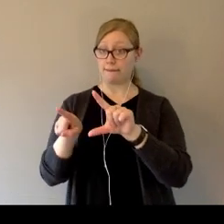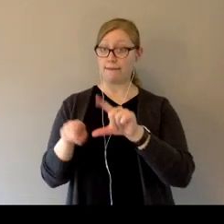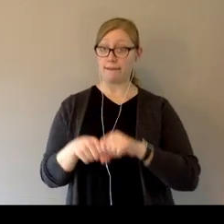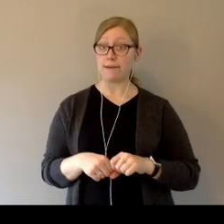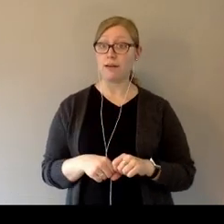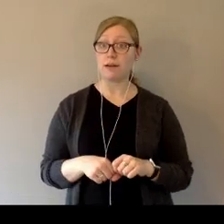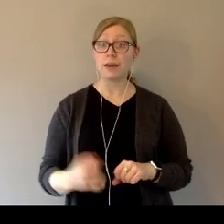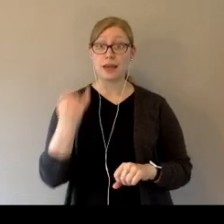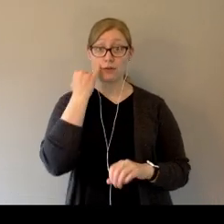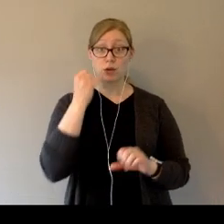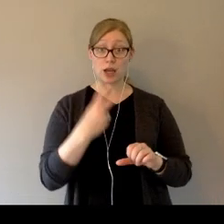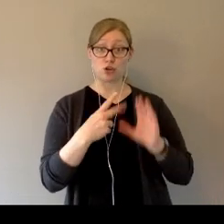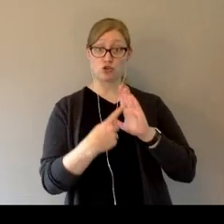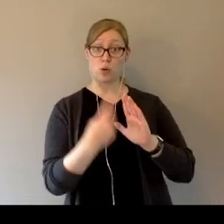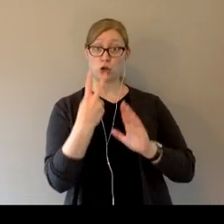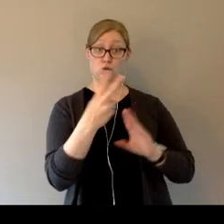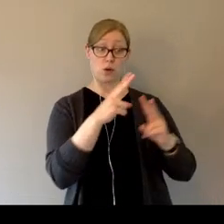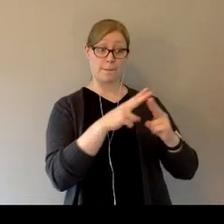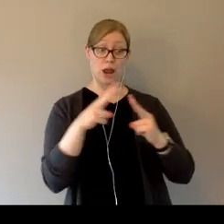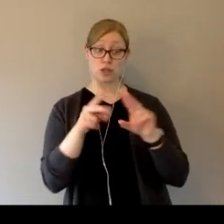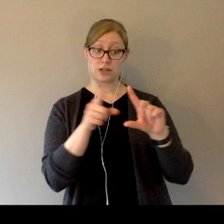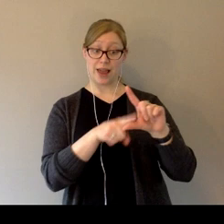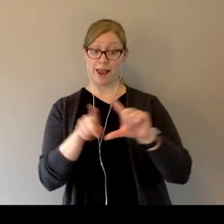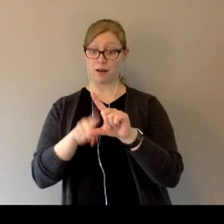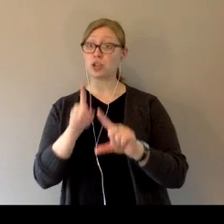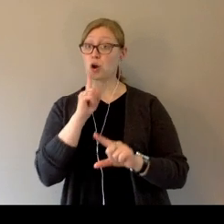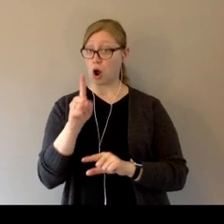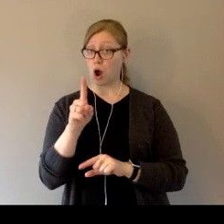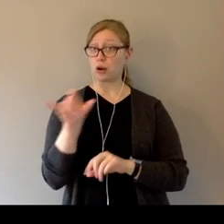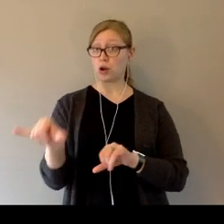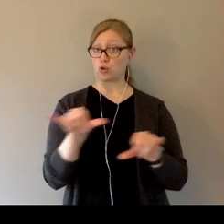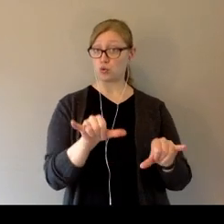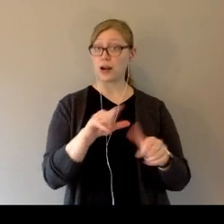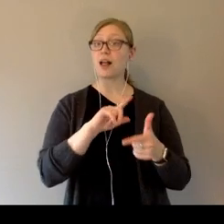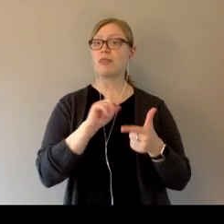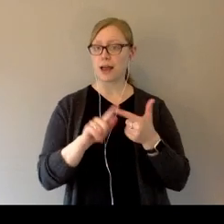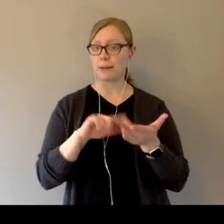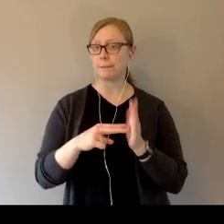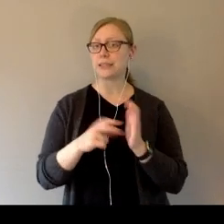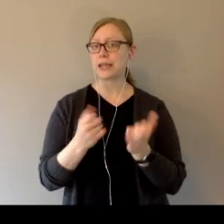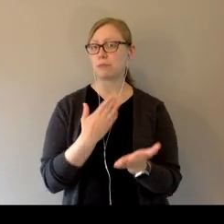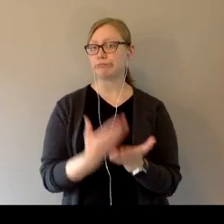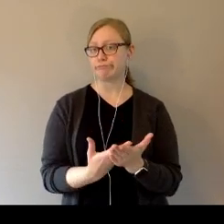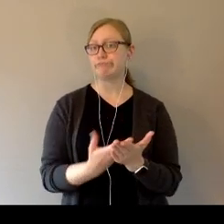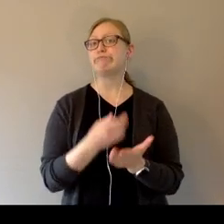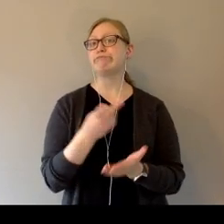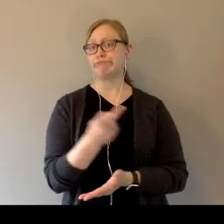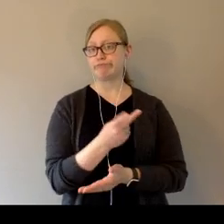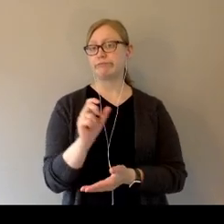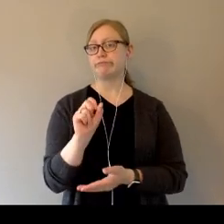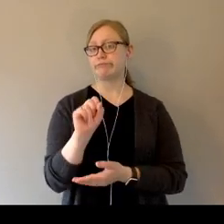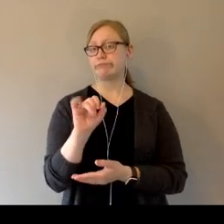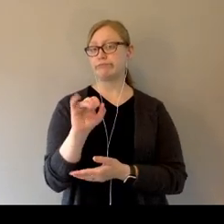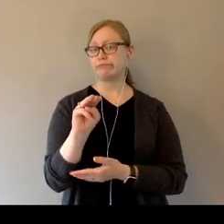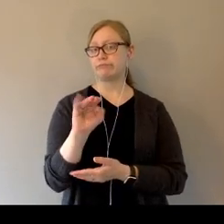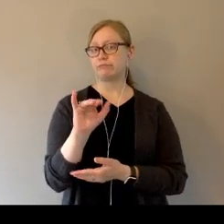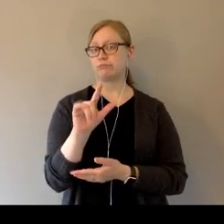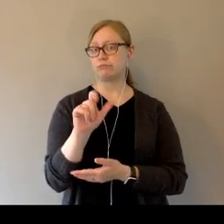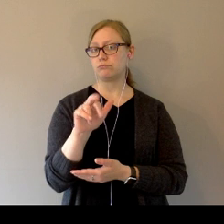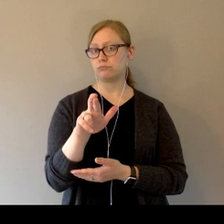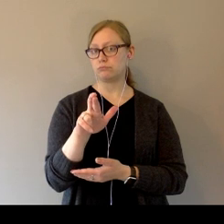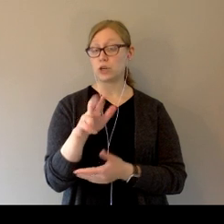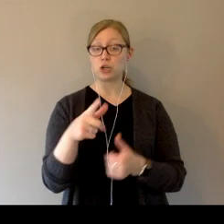angles are two pairs of angles are congruent, then we'll know they're similar. And so why are there two pairs of angles congruent? So